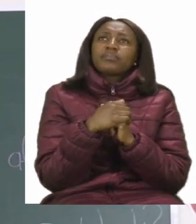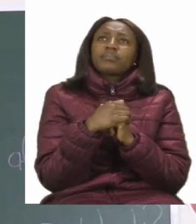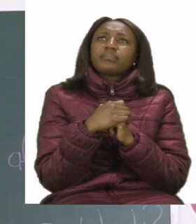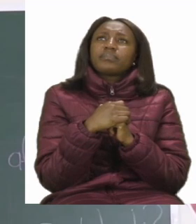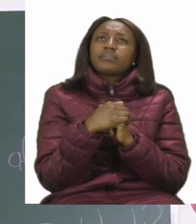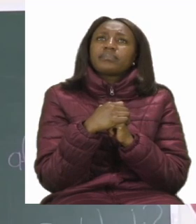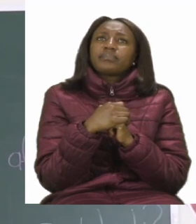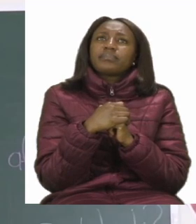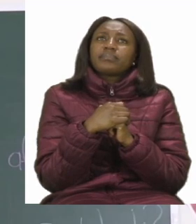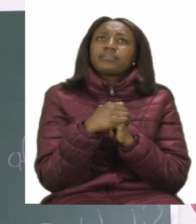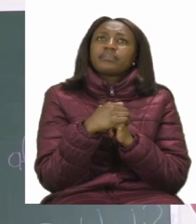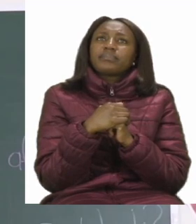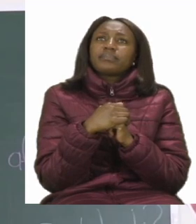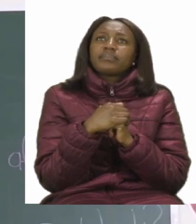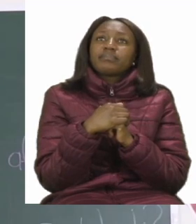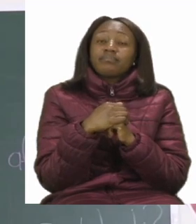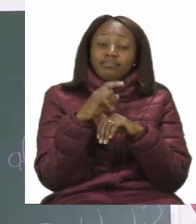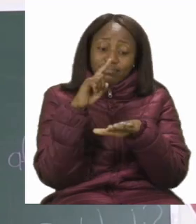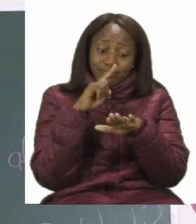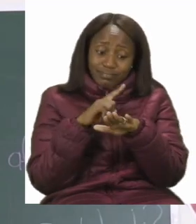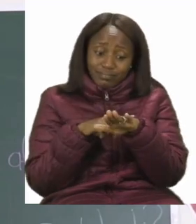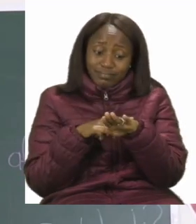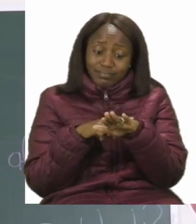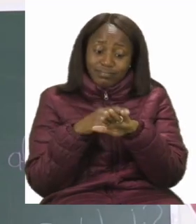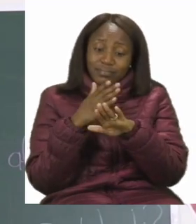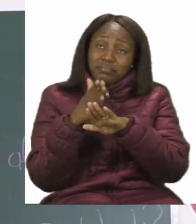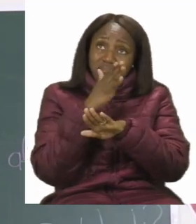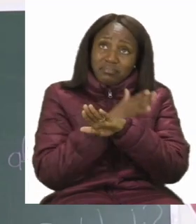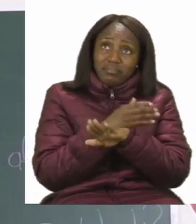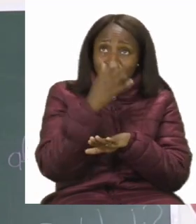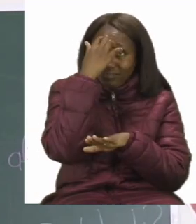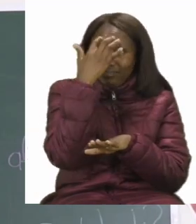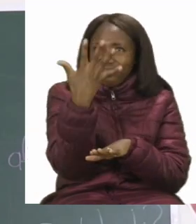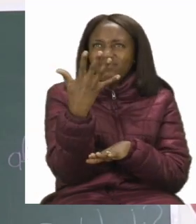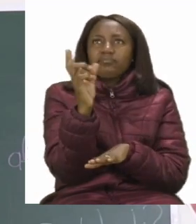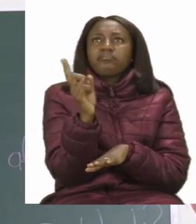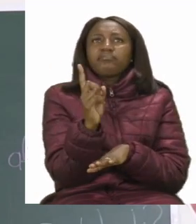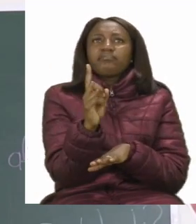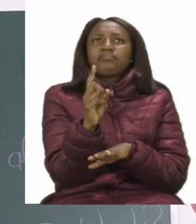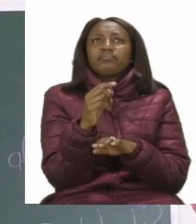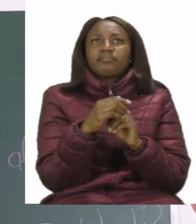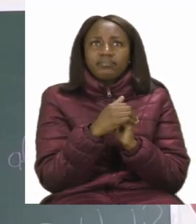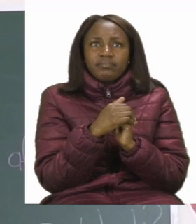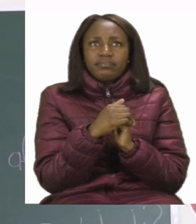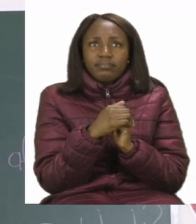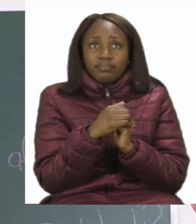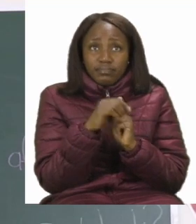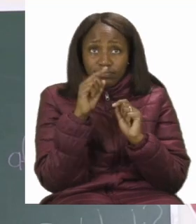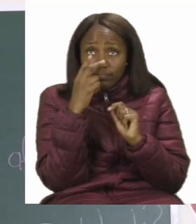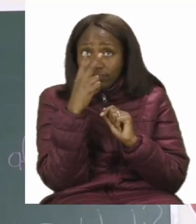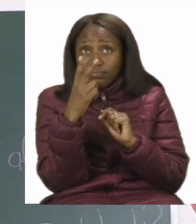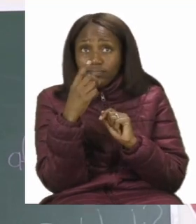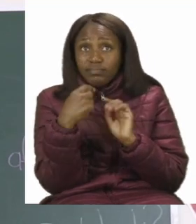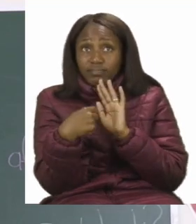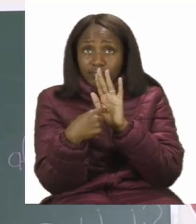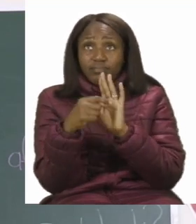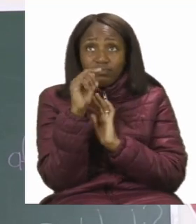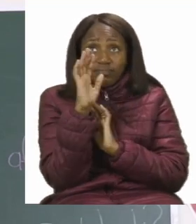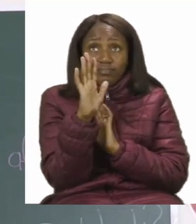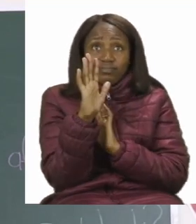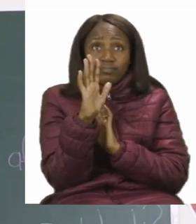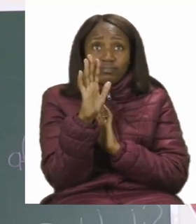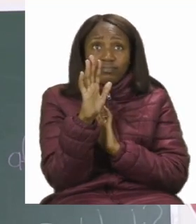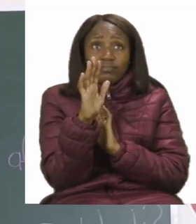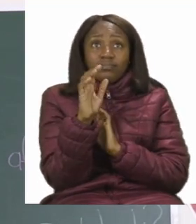before 5 o'clock? Okay, now you will see here, I set our clock at 5 o'clock already.